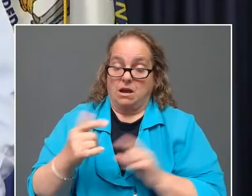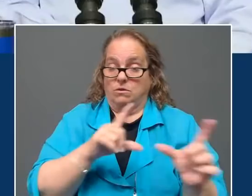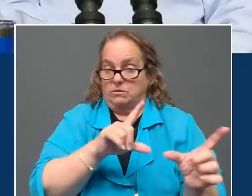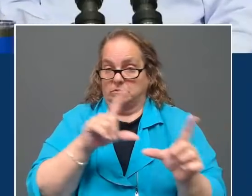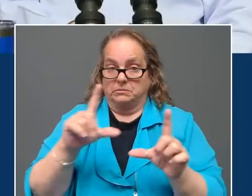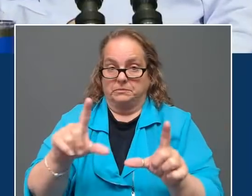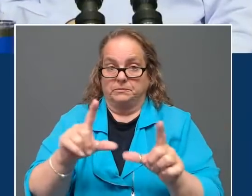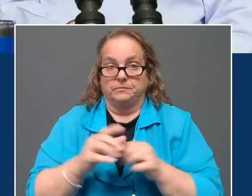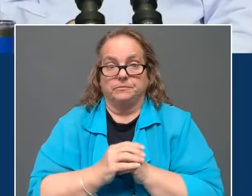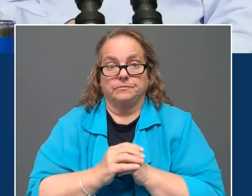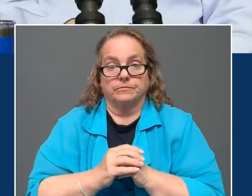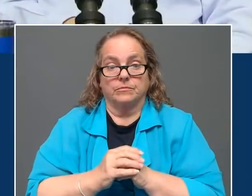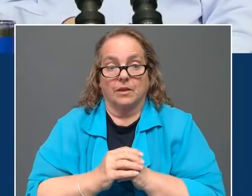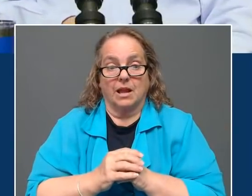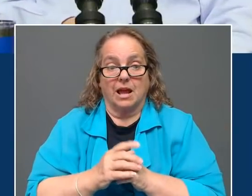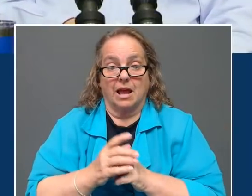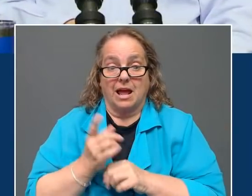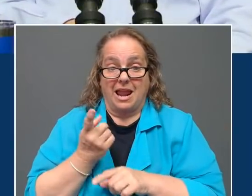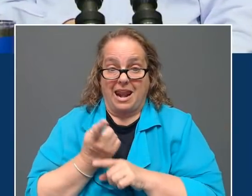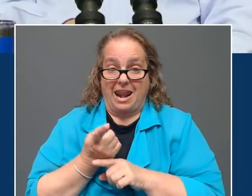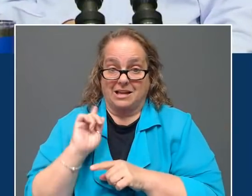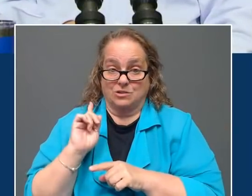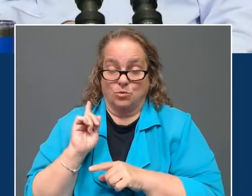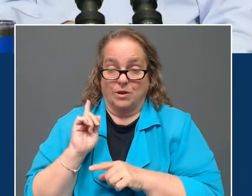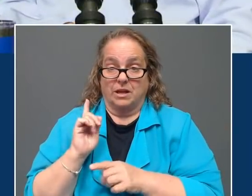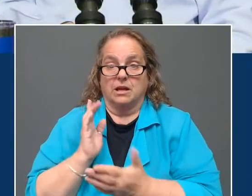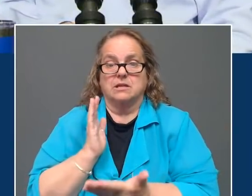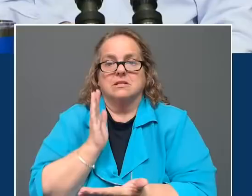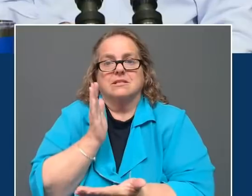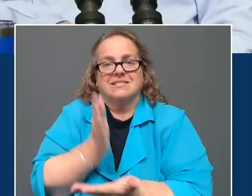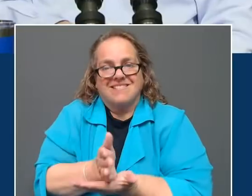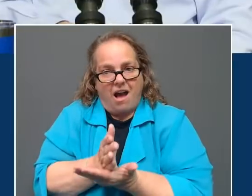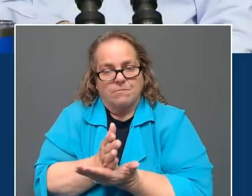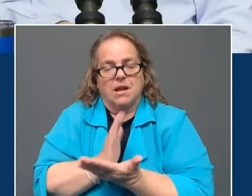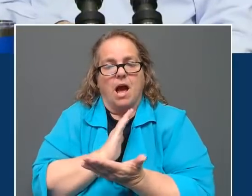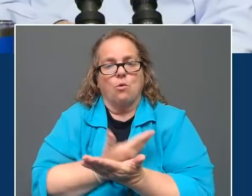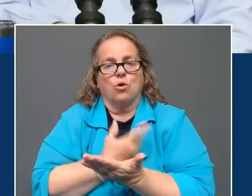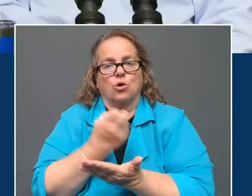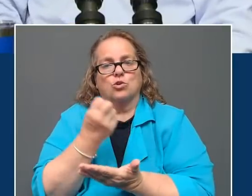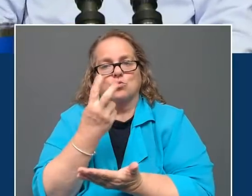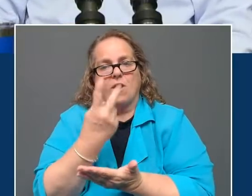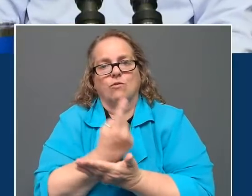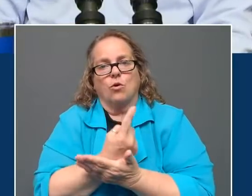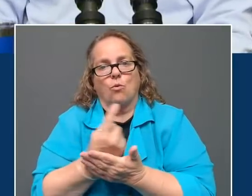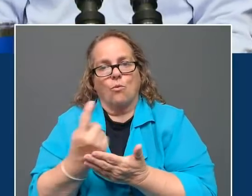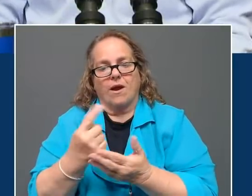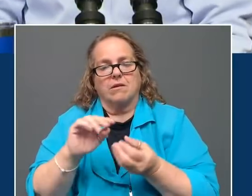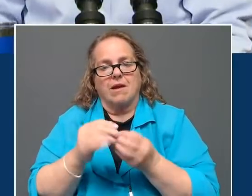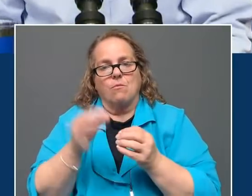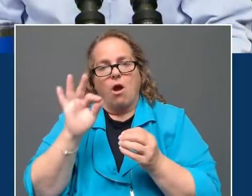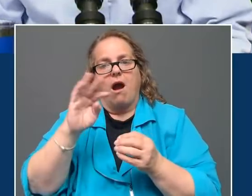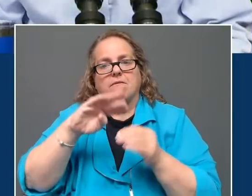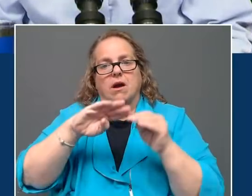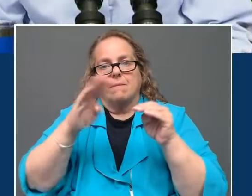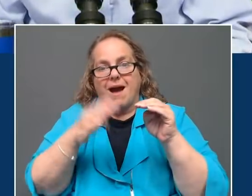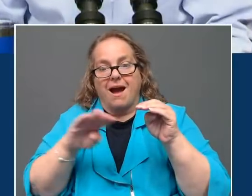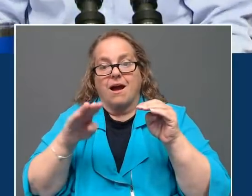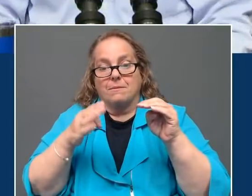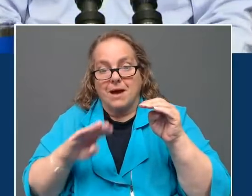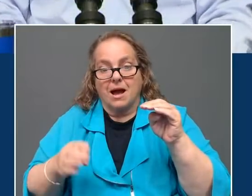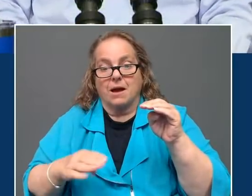This last week ended our 12-week decline in cases. We had